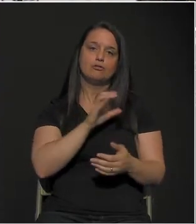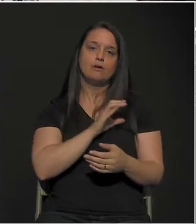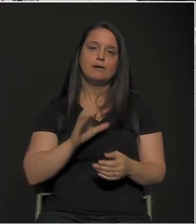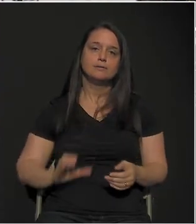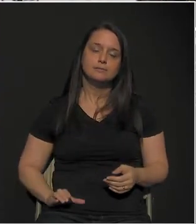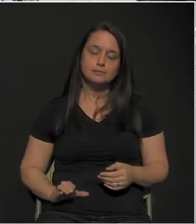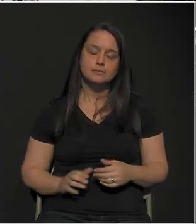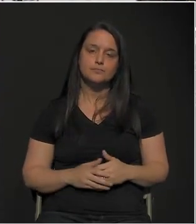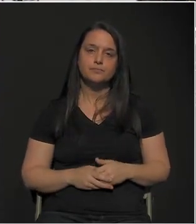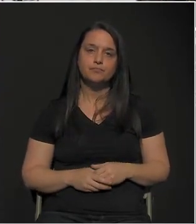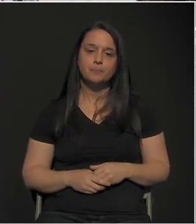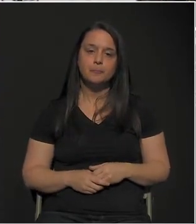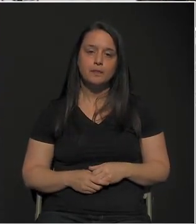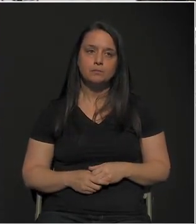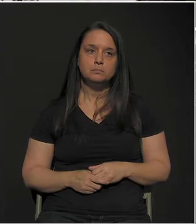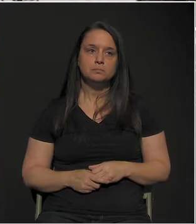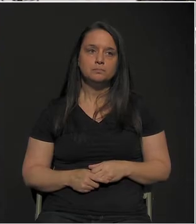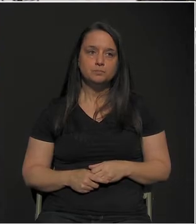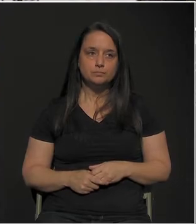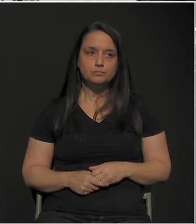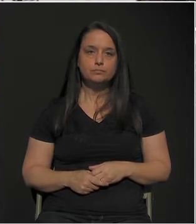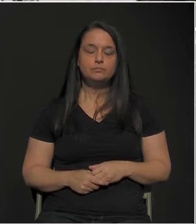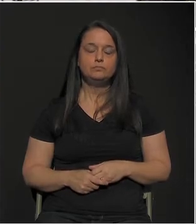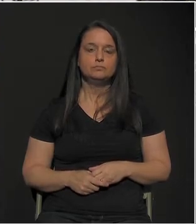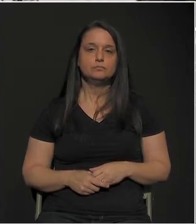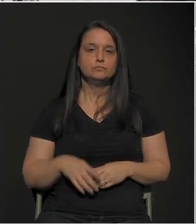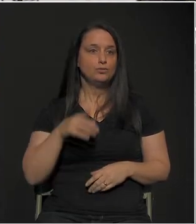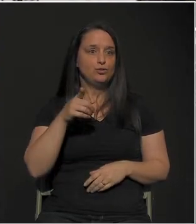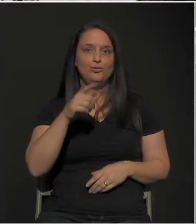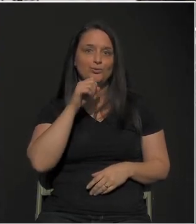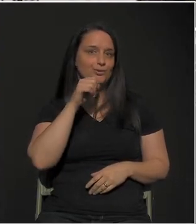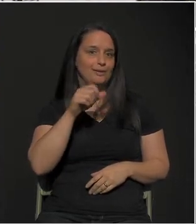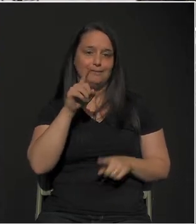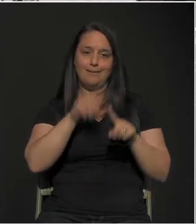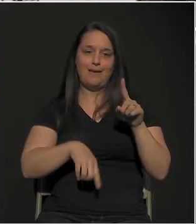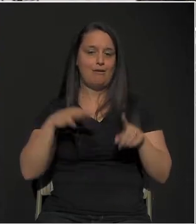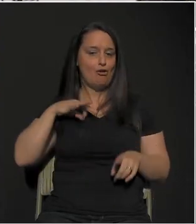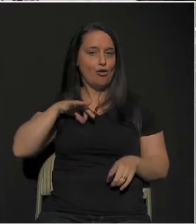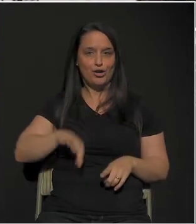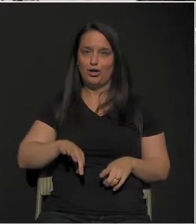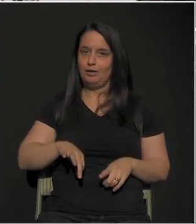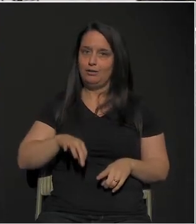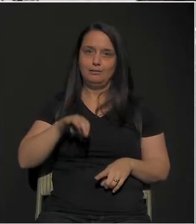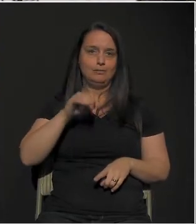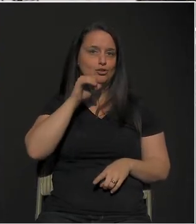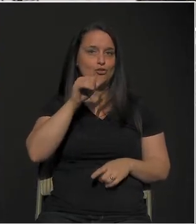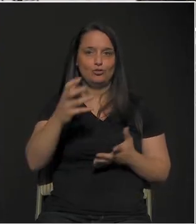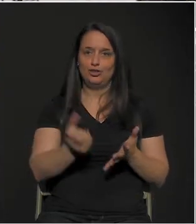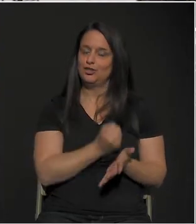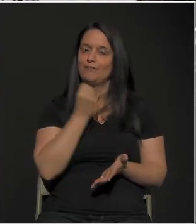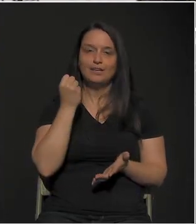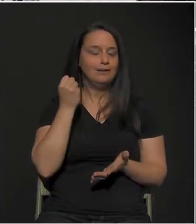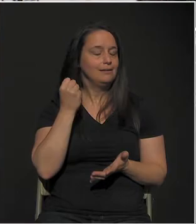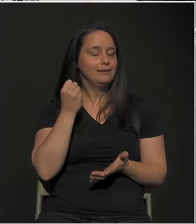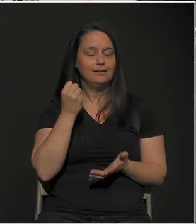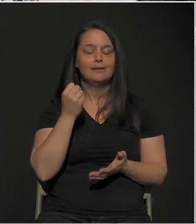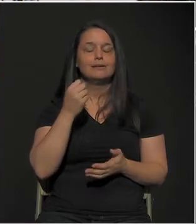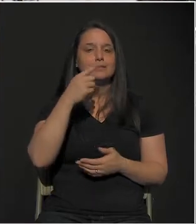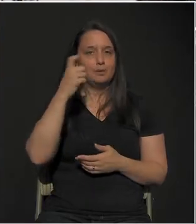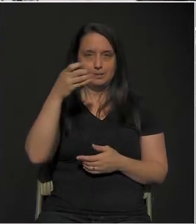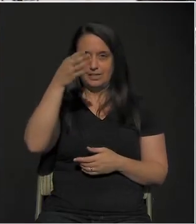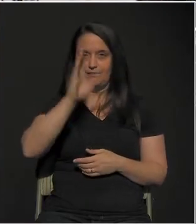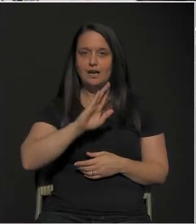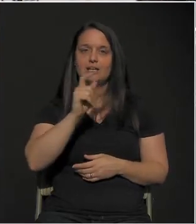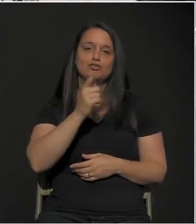And you have, and you. Here's the great thing. You don't earn that purpose. You don't deserve that purpose. God did it out of his grace, out of his